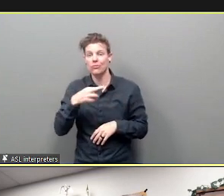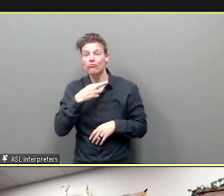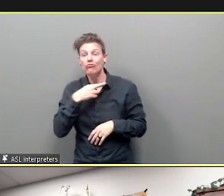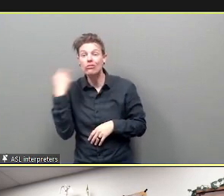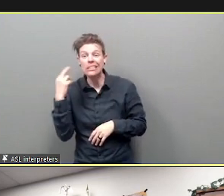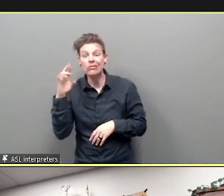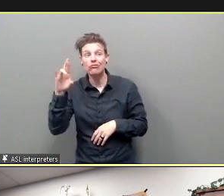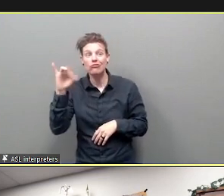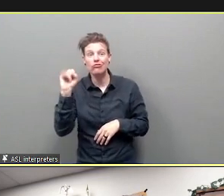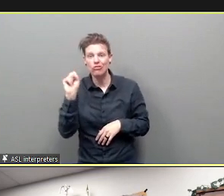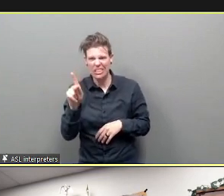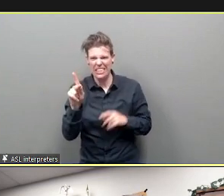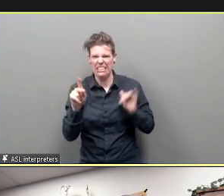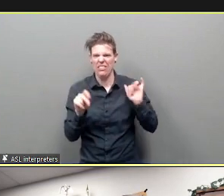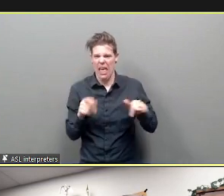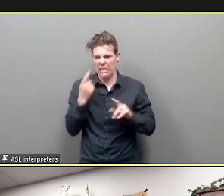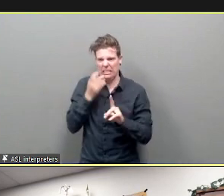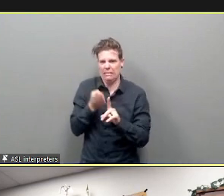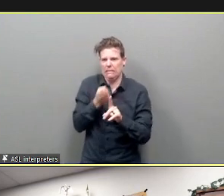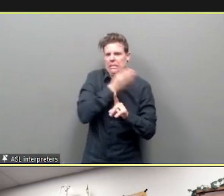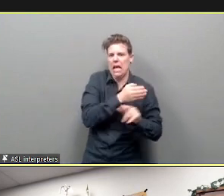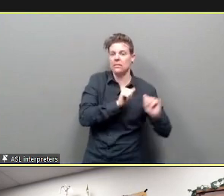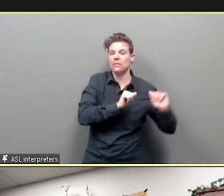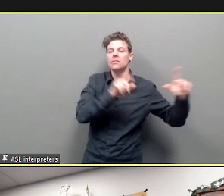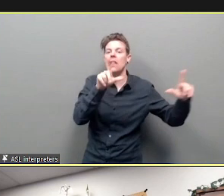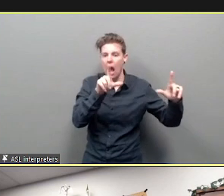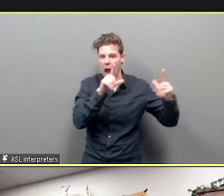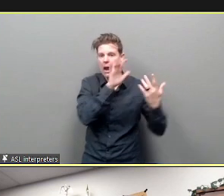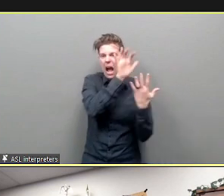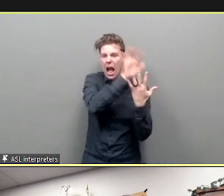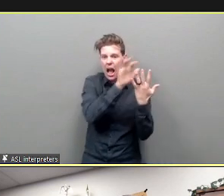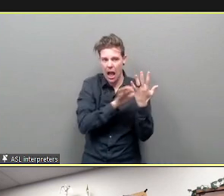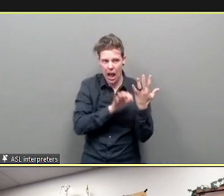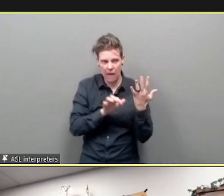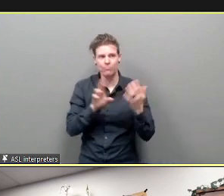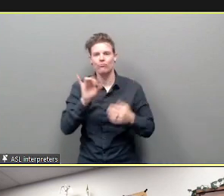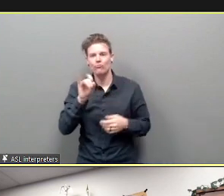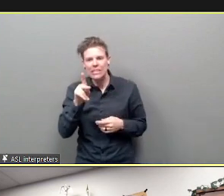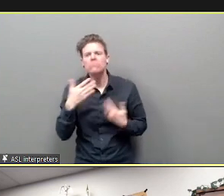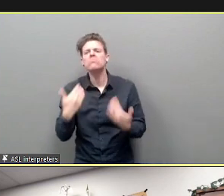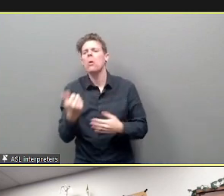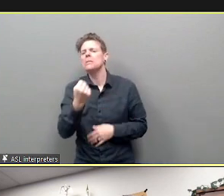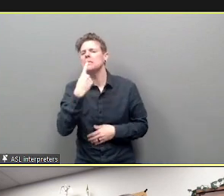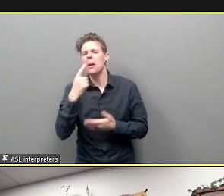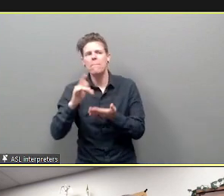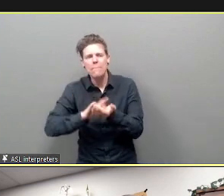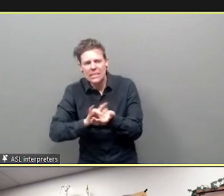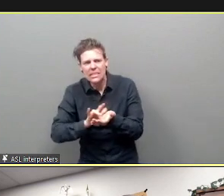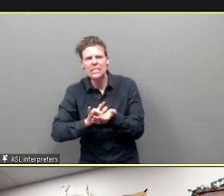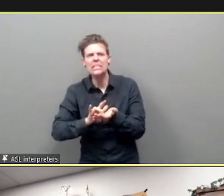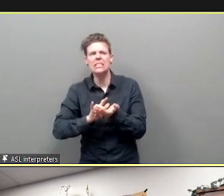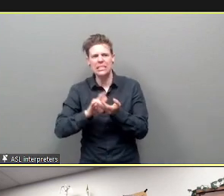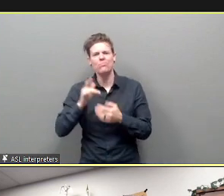the next couple of weeks, but we're working on bringing that up to speed. The data about the ineffectiveness of